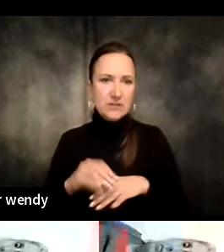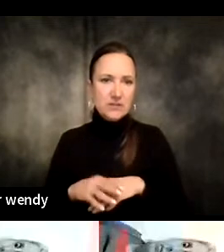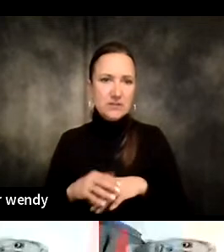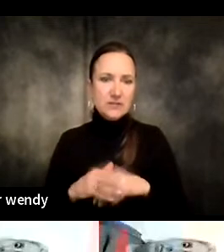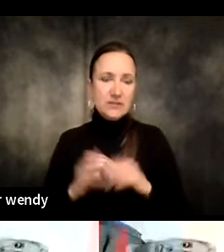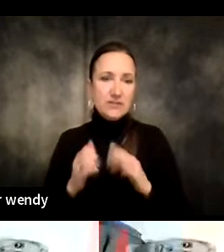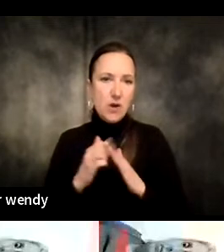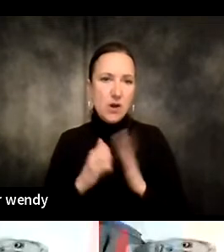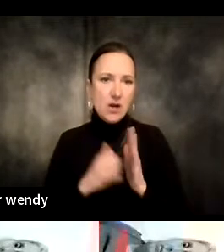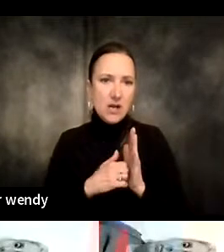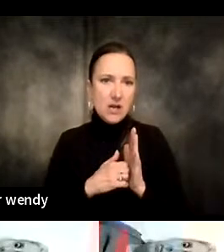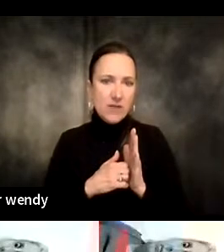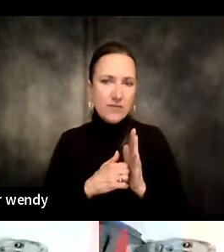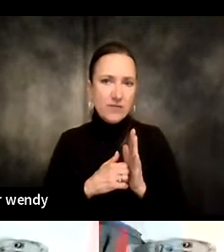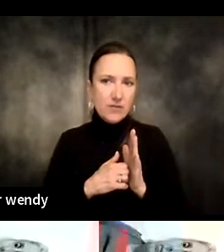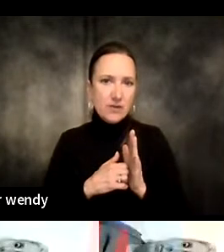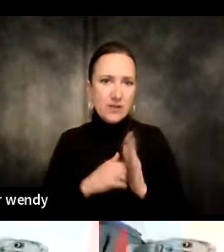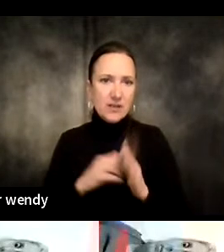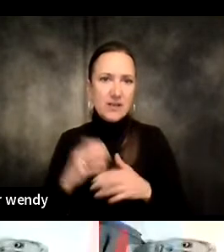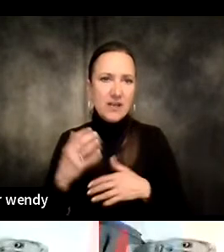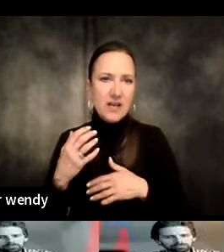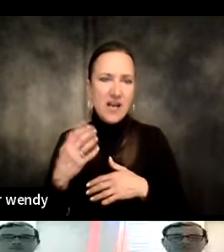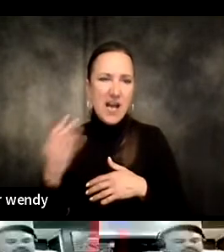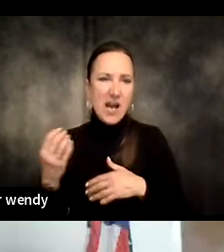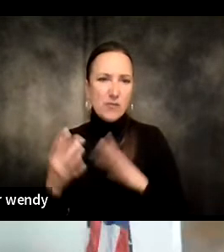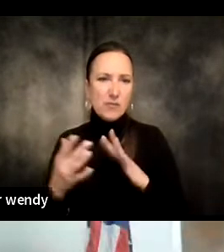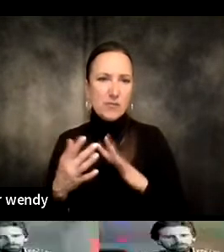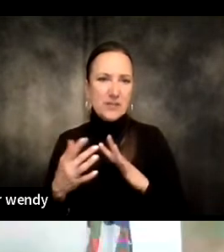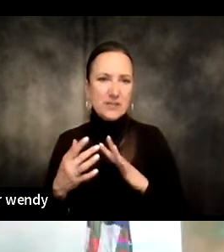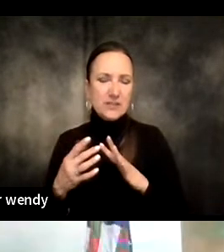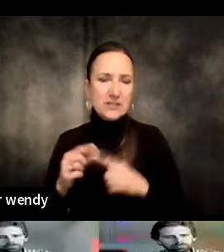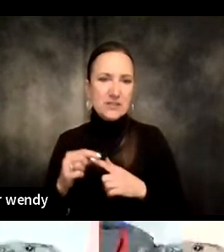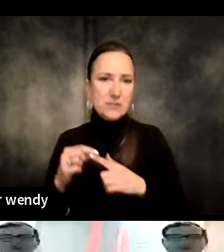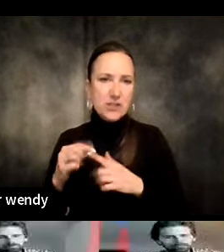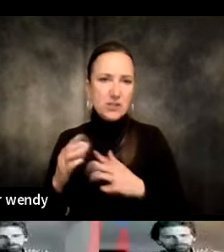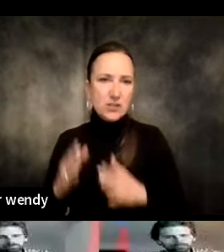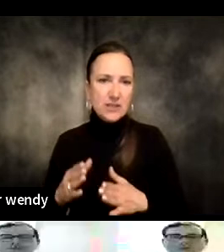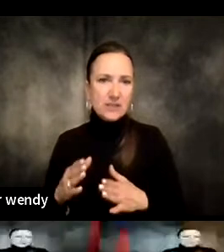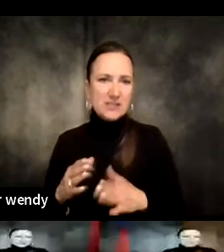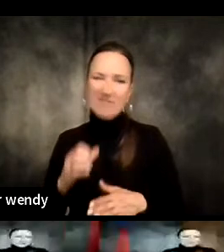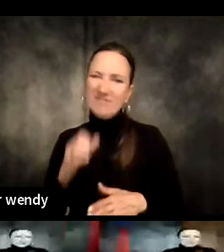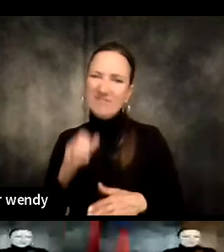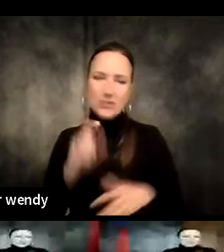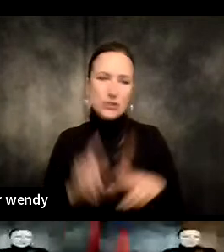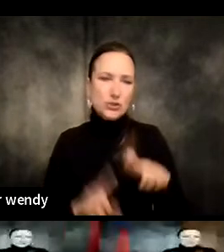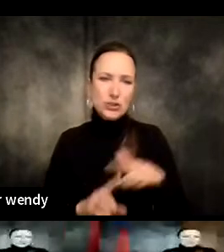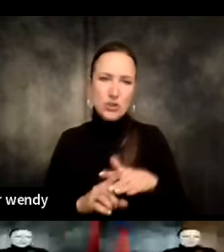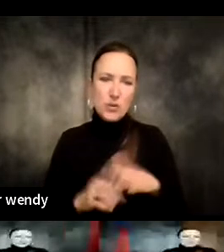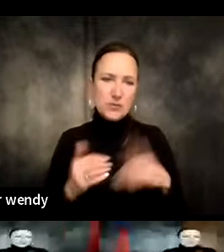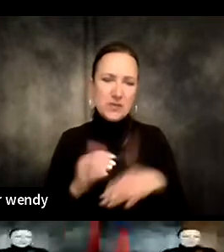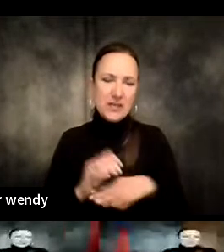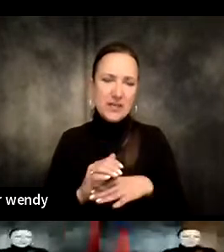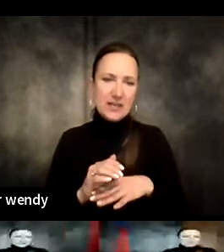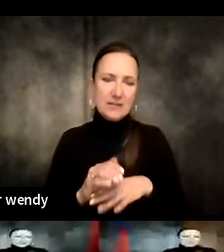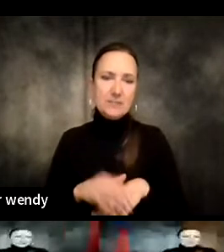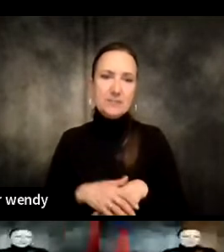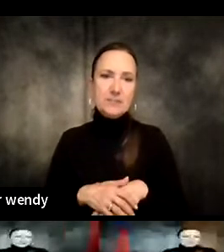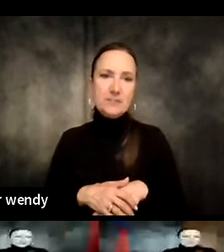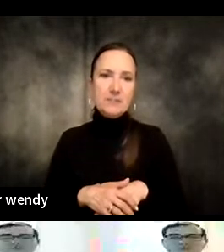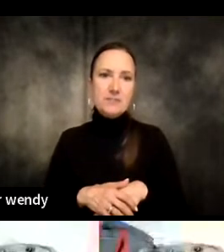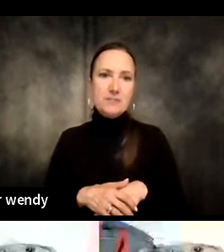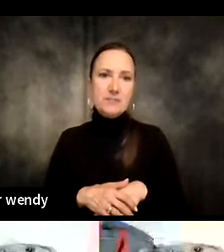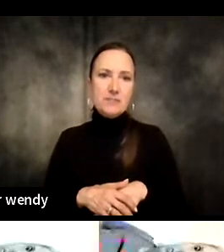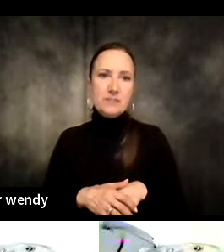agenda, you have our outreach specialist, Mr. Denise Braxton, who was unable to be with us this evening, but we did not